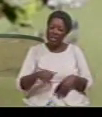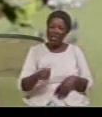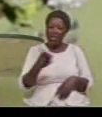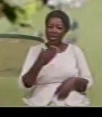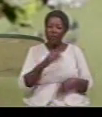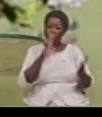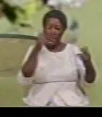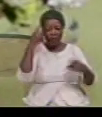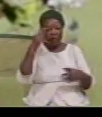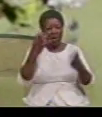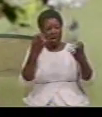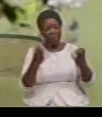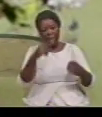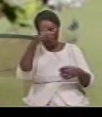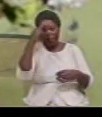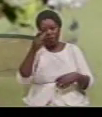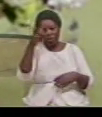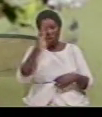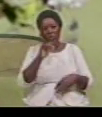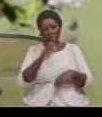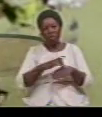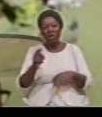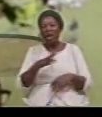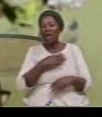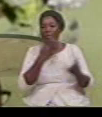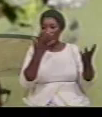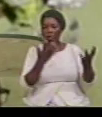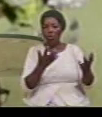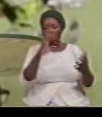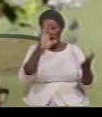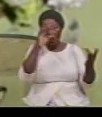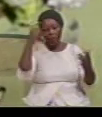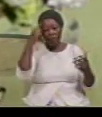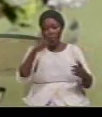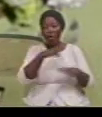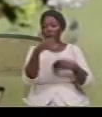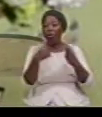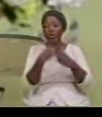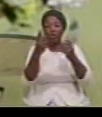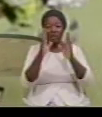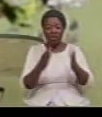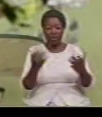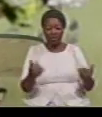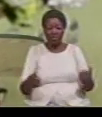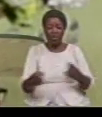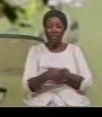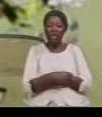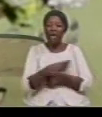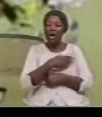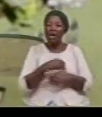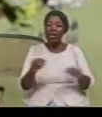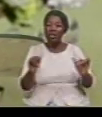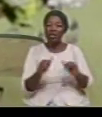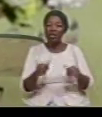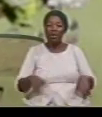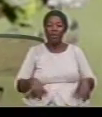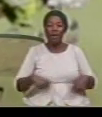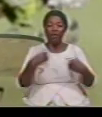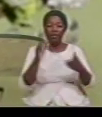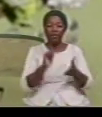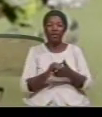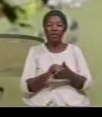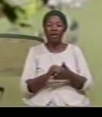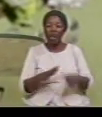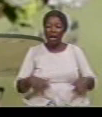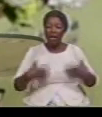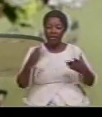today. There's also hope for sinners today as they come to Jesus, the slain lamb that takes away sins